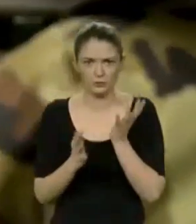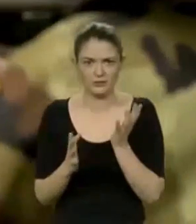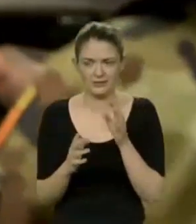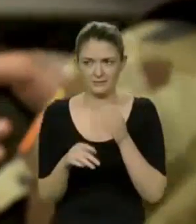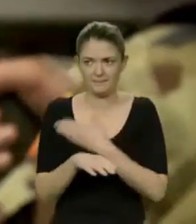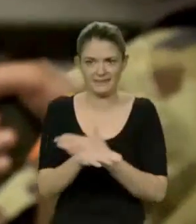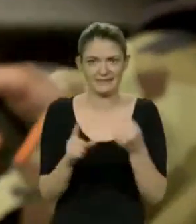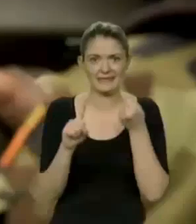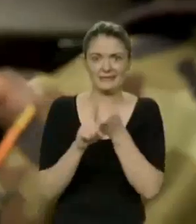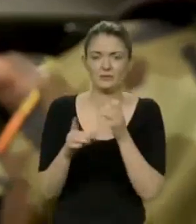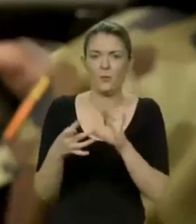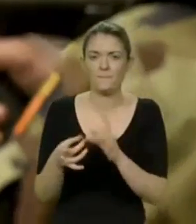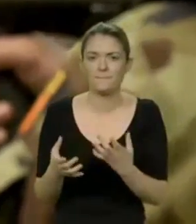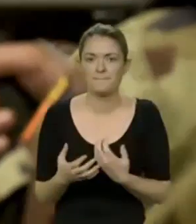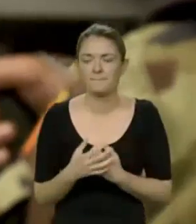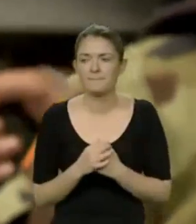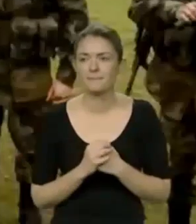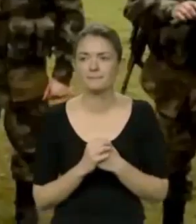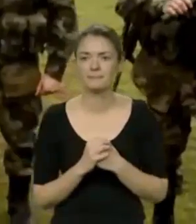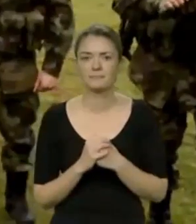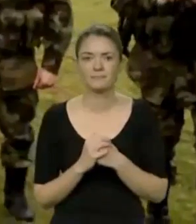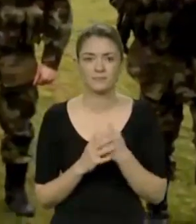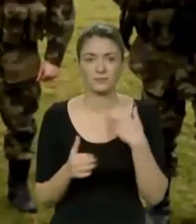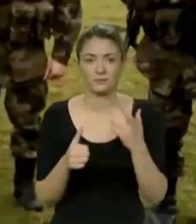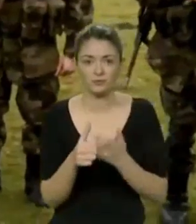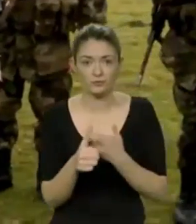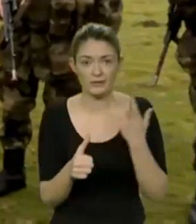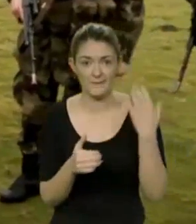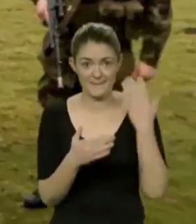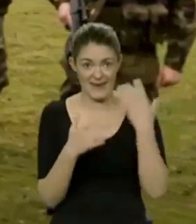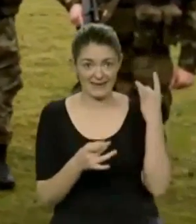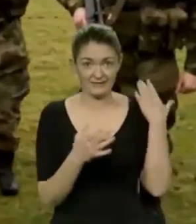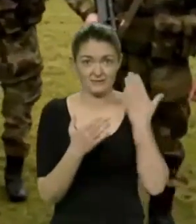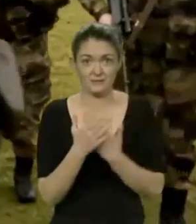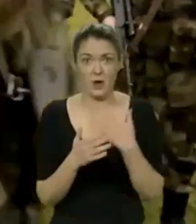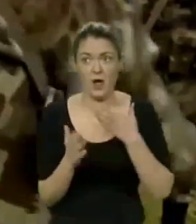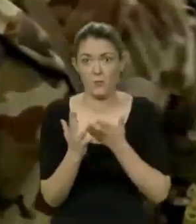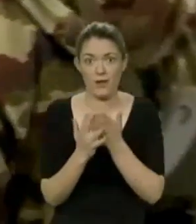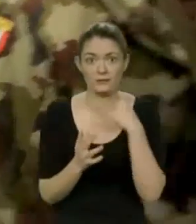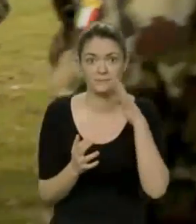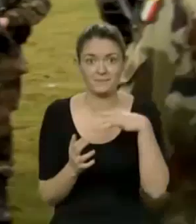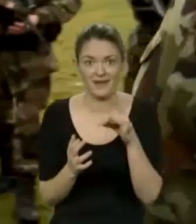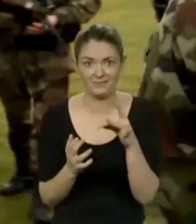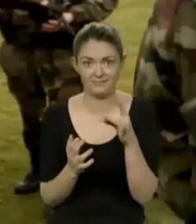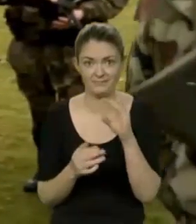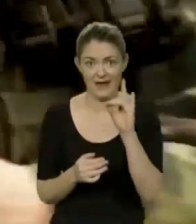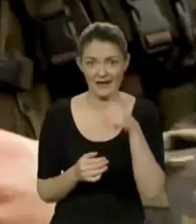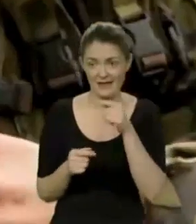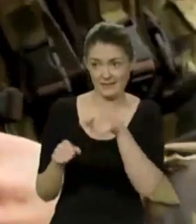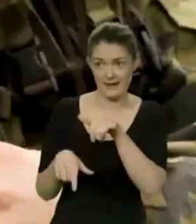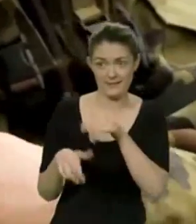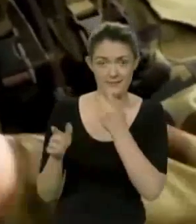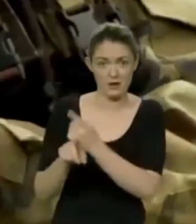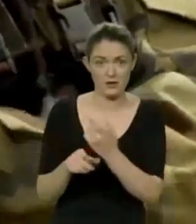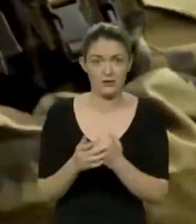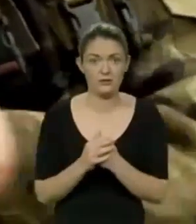beginning to hit home. Then we'd have made our way maybe along the flank in there, Hanley, yeah? So, right, it was a good call, we came left. Okay, we could have went right, but we'd have